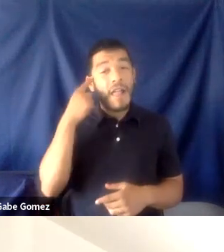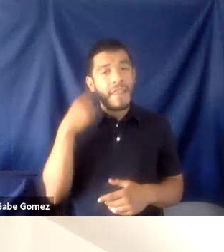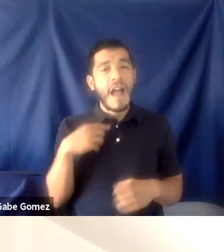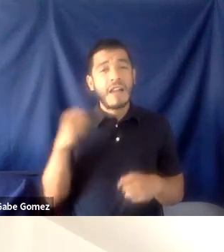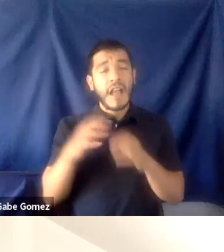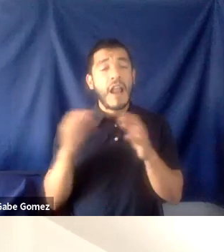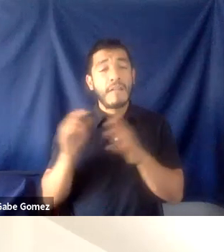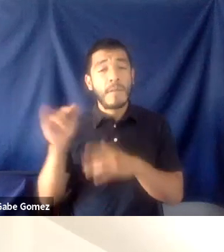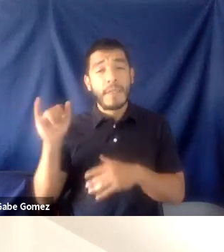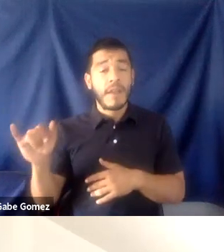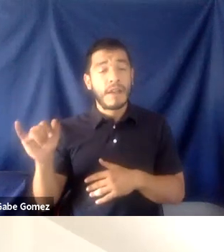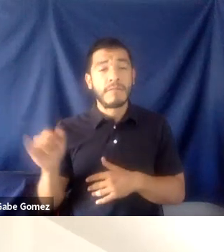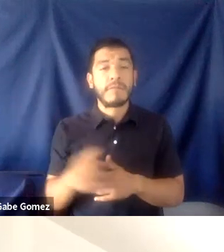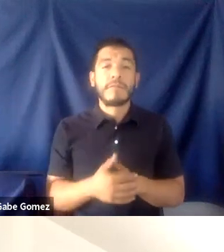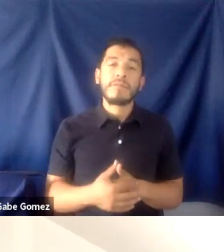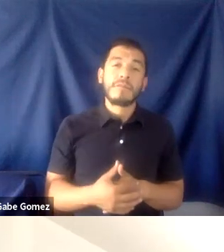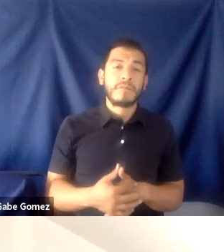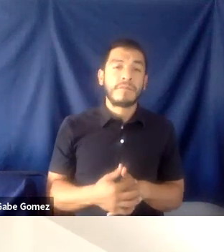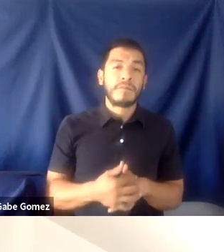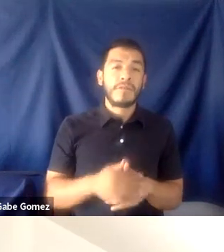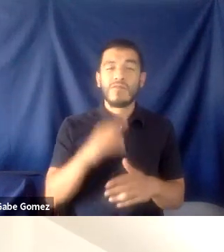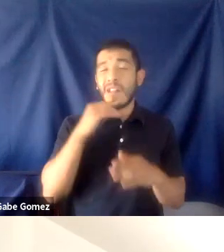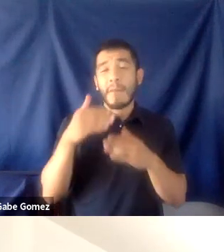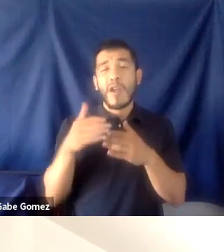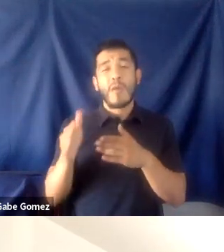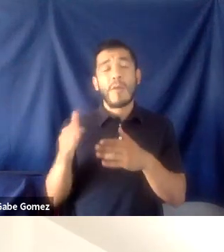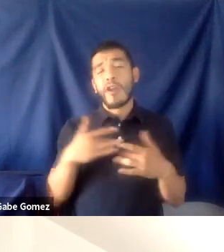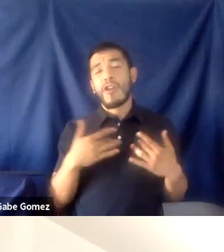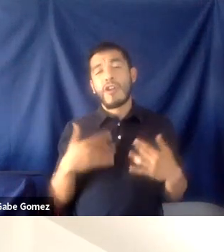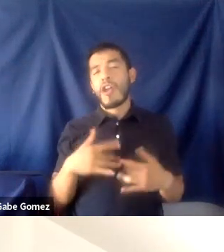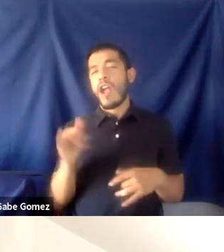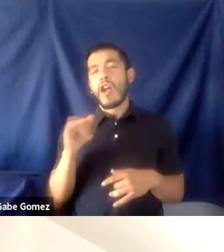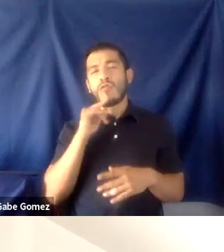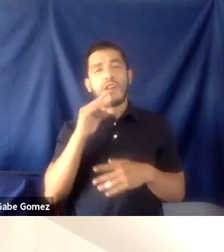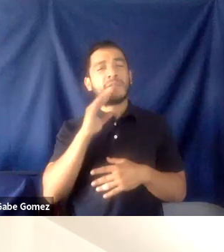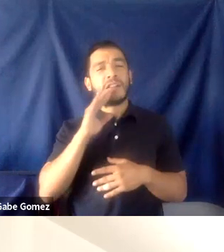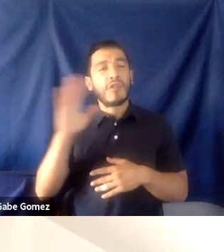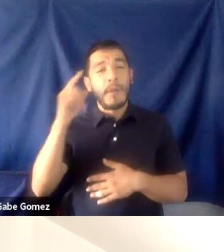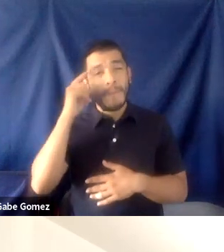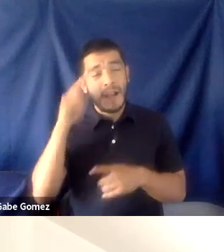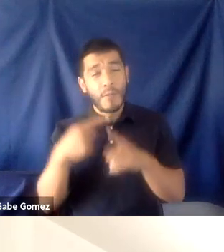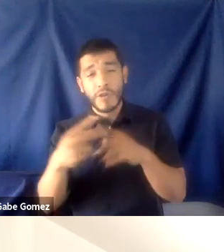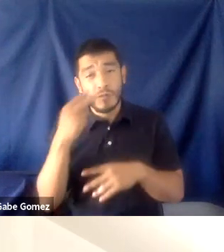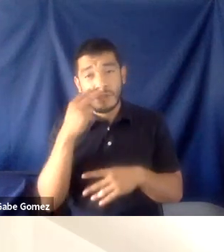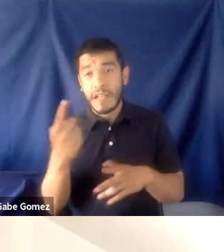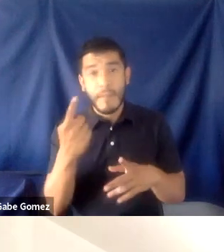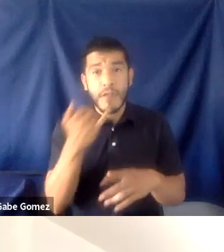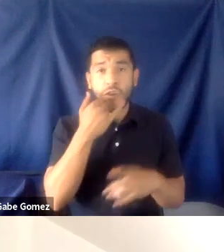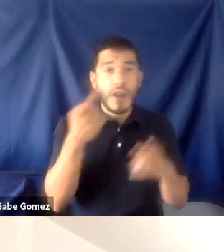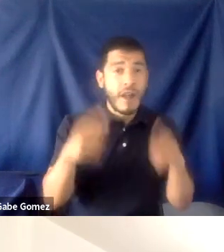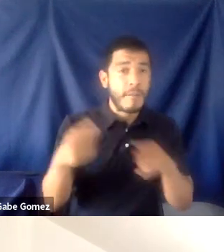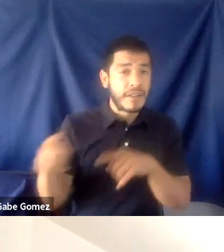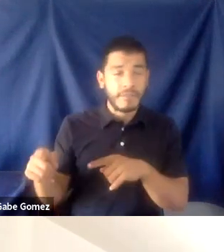from that. Just being open and also sort of speaking out when you see injustice happening. I think